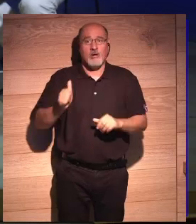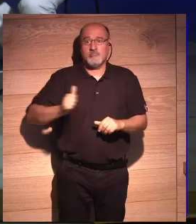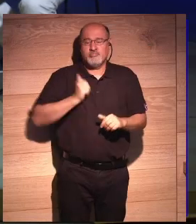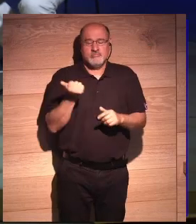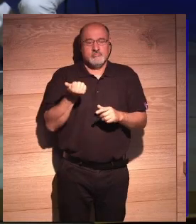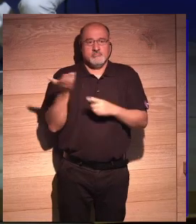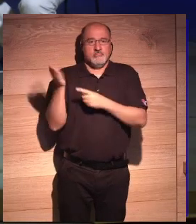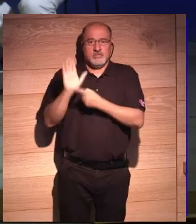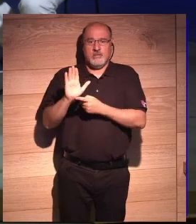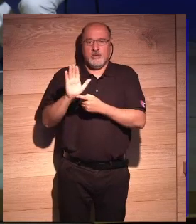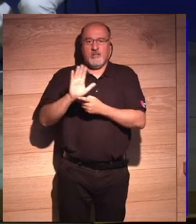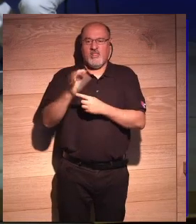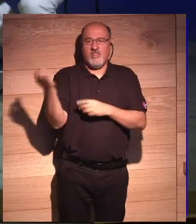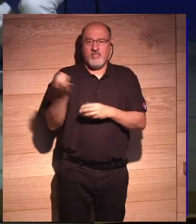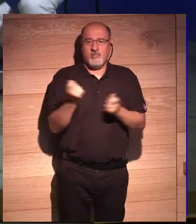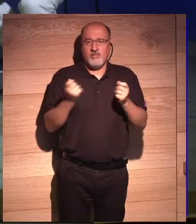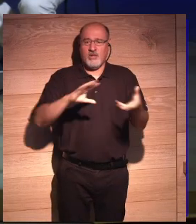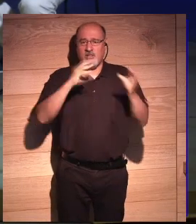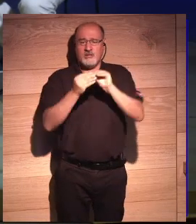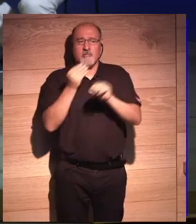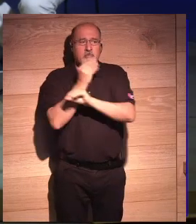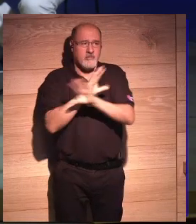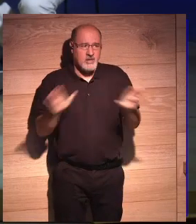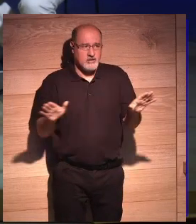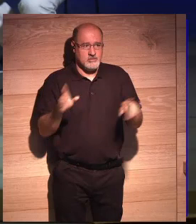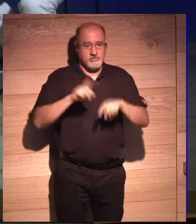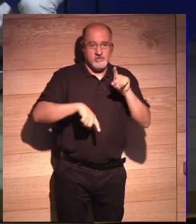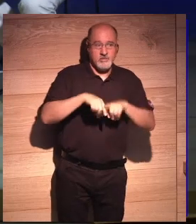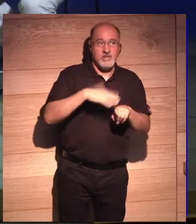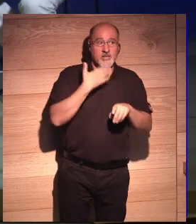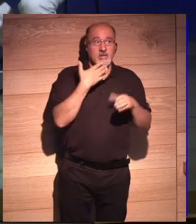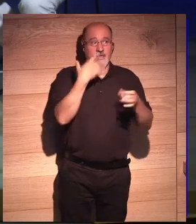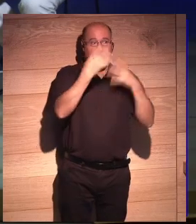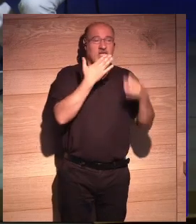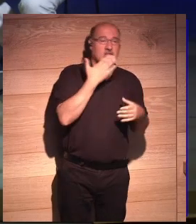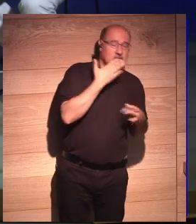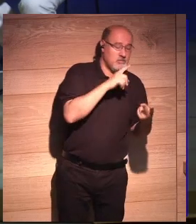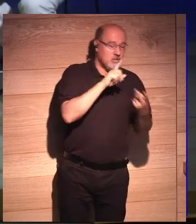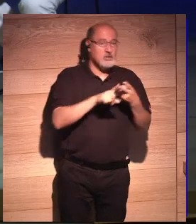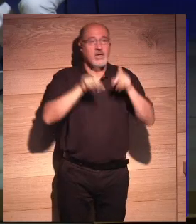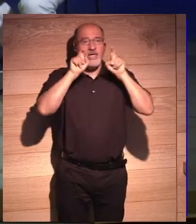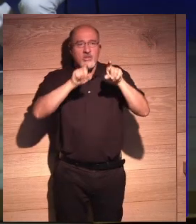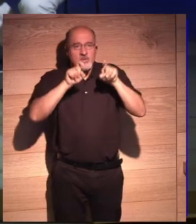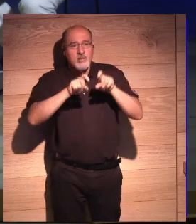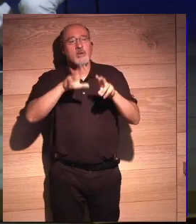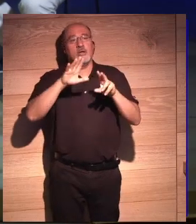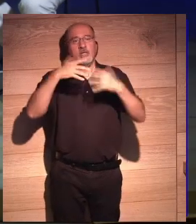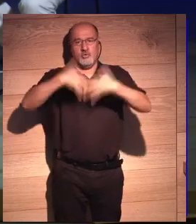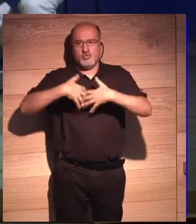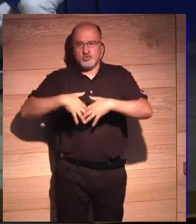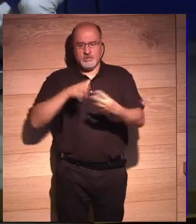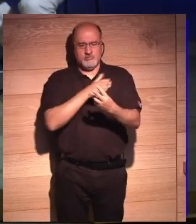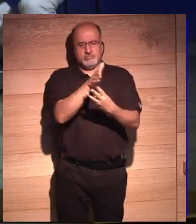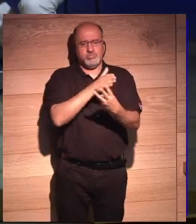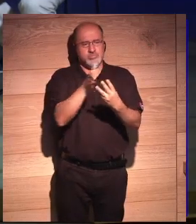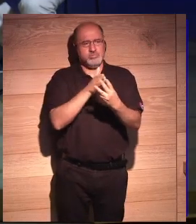have to tell stories, and we have to choose the best media for that. It can be, if it's education, we have to go